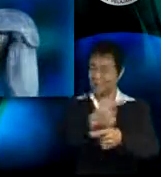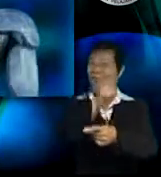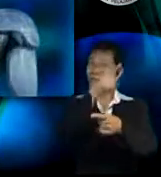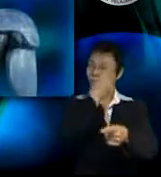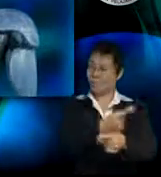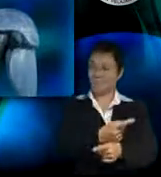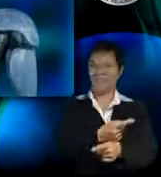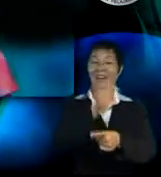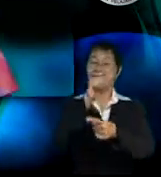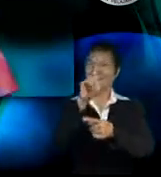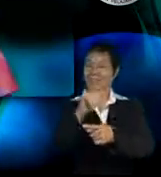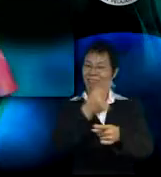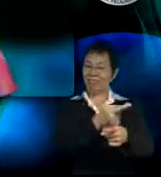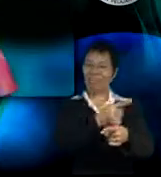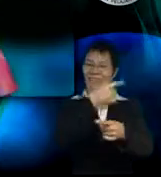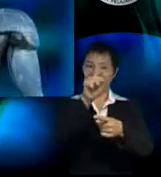Ellie.